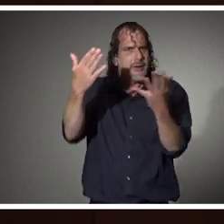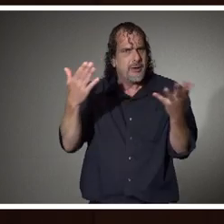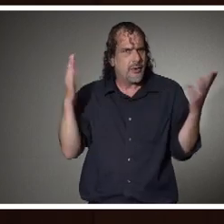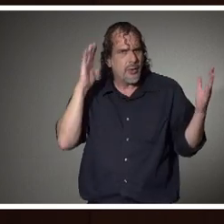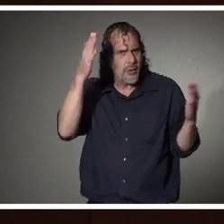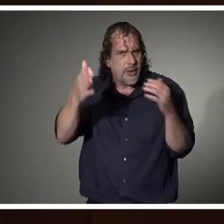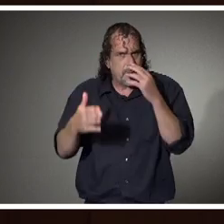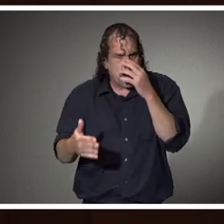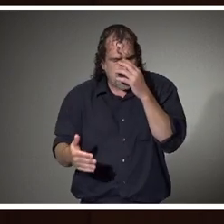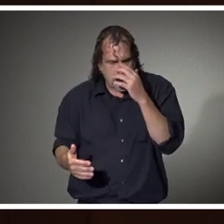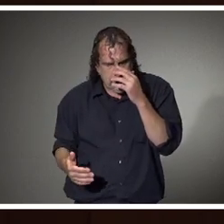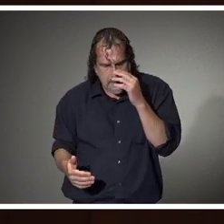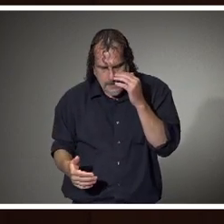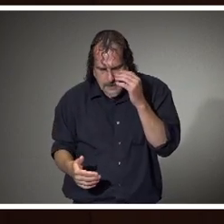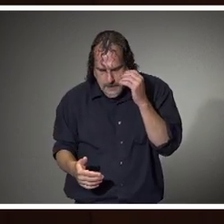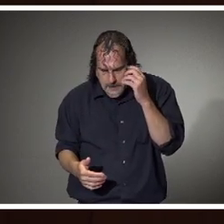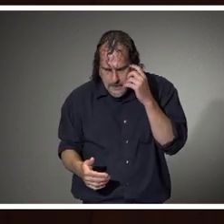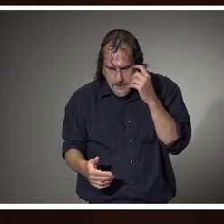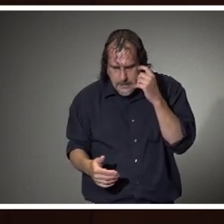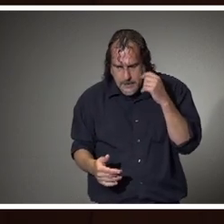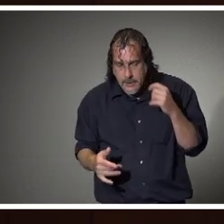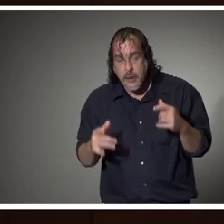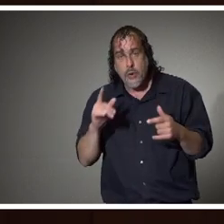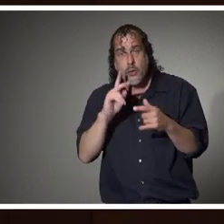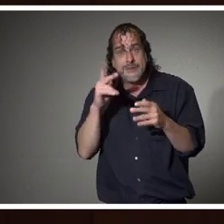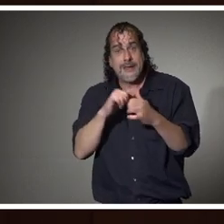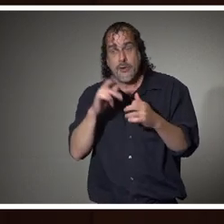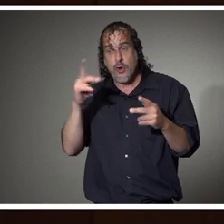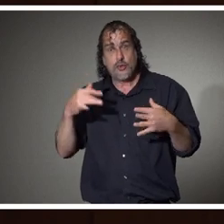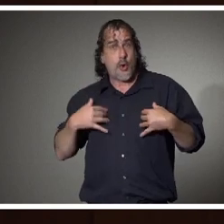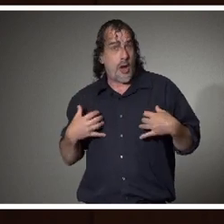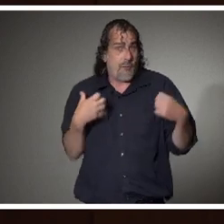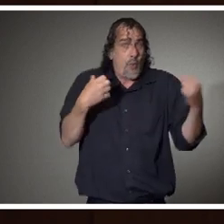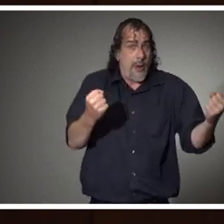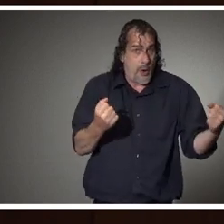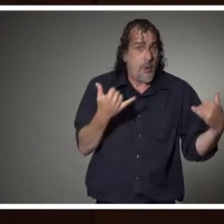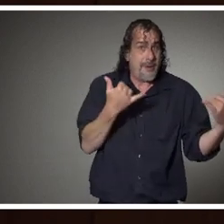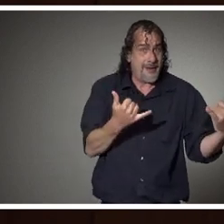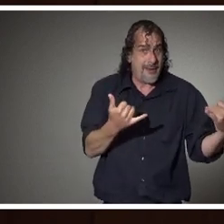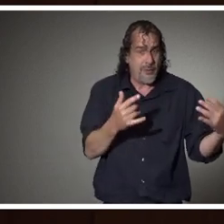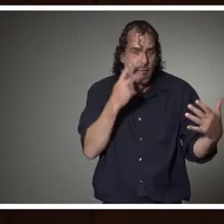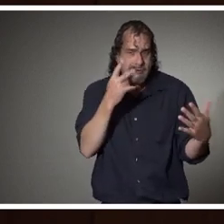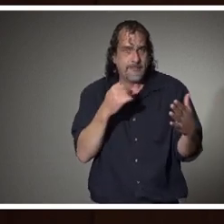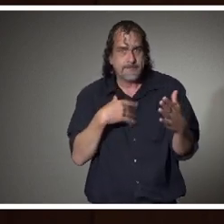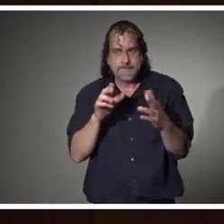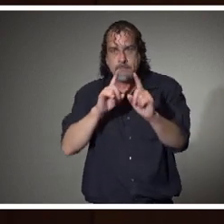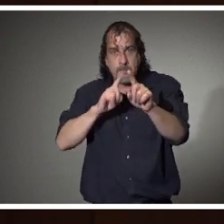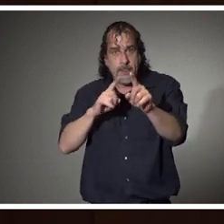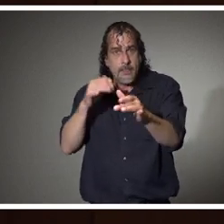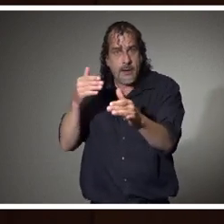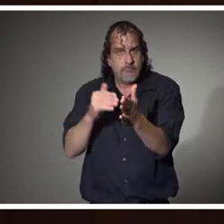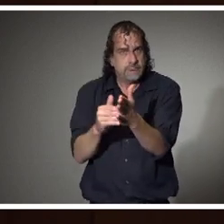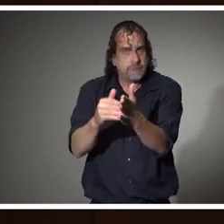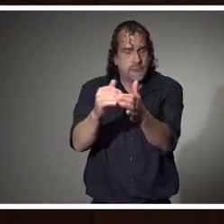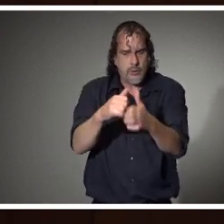are starting to report out our recovered case rate, and we'll report that out regularly. And we have